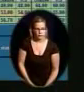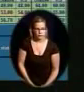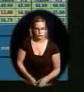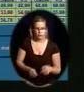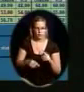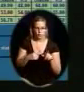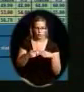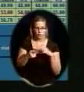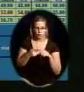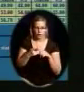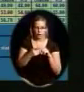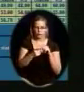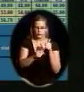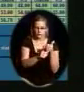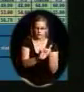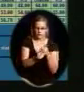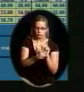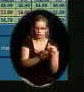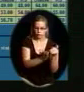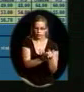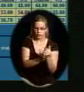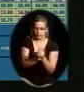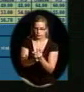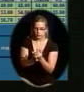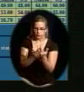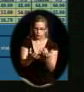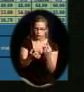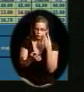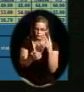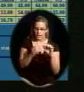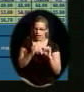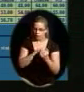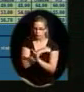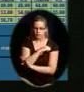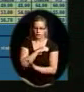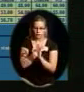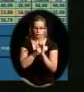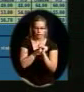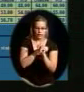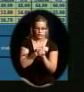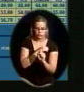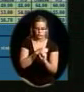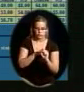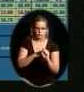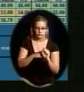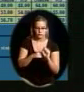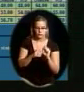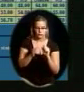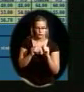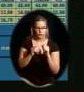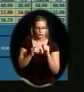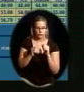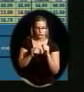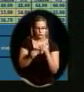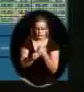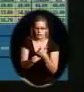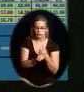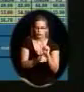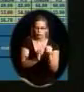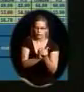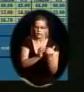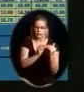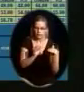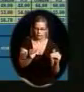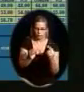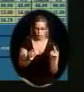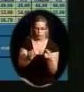But what about by grade? We also wanted to see, well, how do those protective factors, how do they stand up when we look at it by grade level? Now, the only